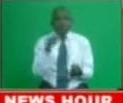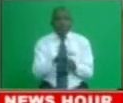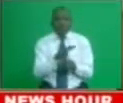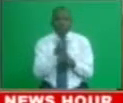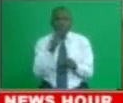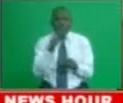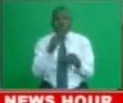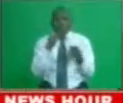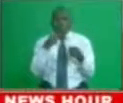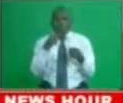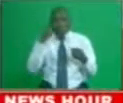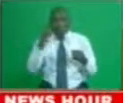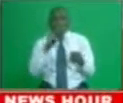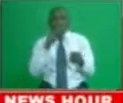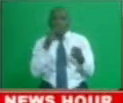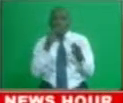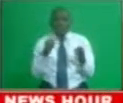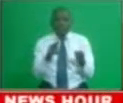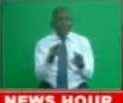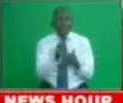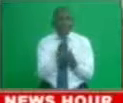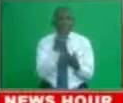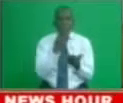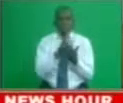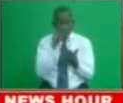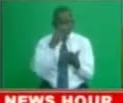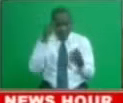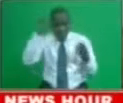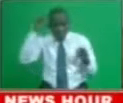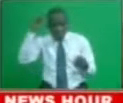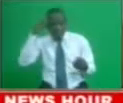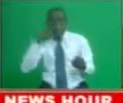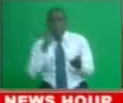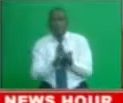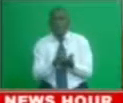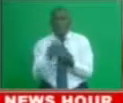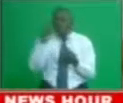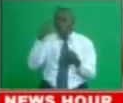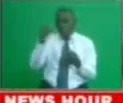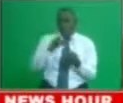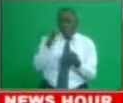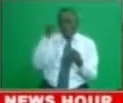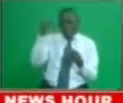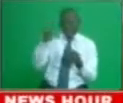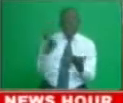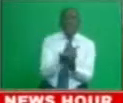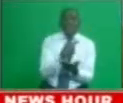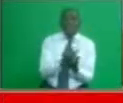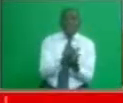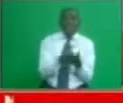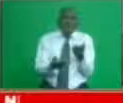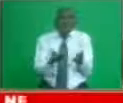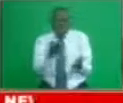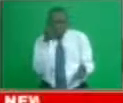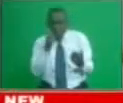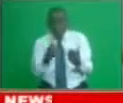the corruption agency itself as subjective. Again, Mr. Mahama said the corruption perception about Ghana is probably